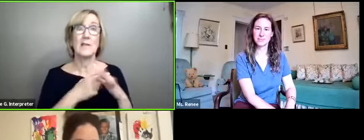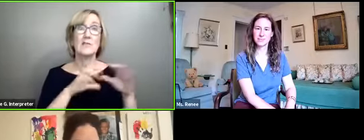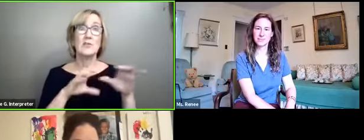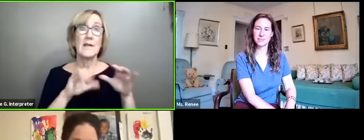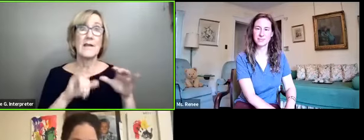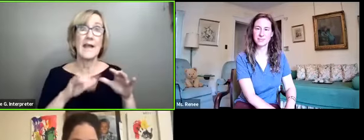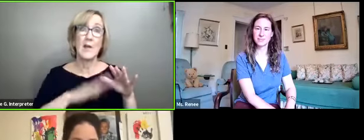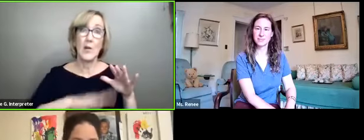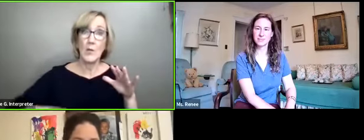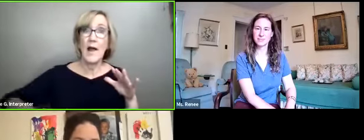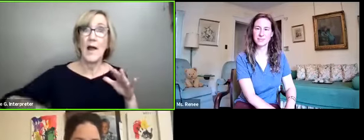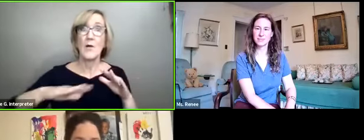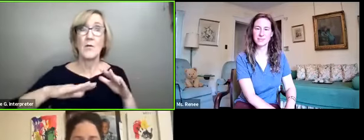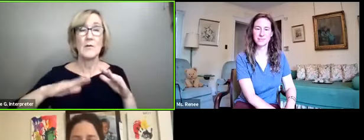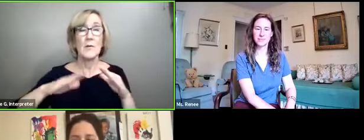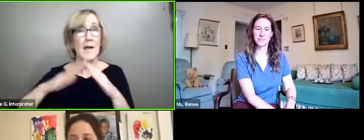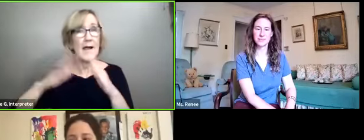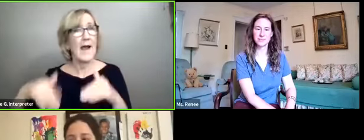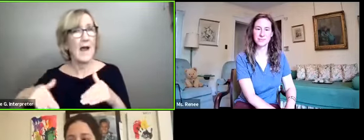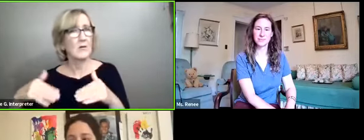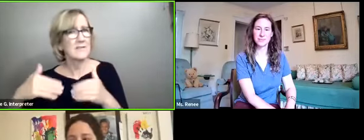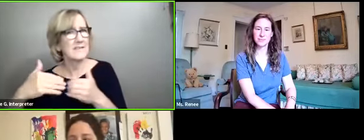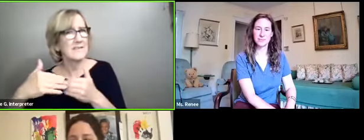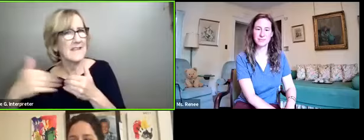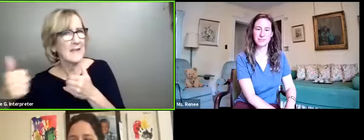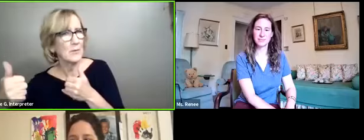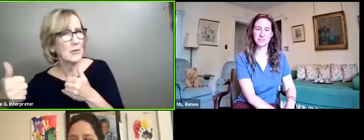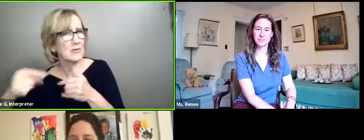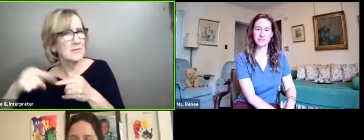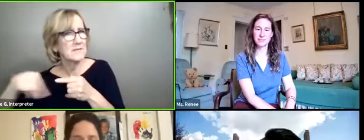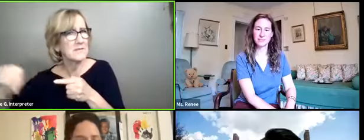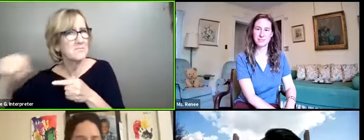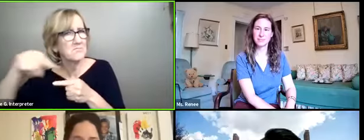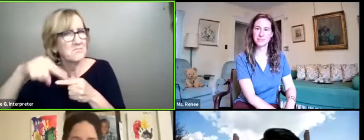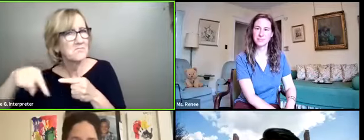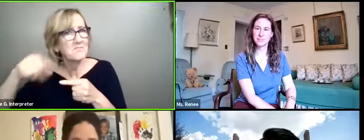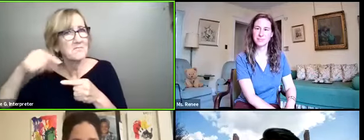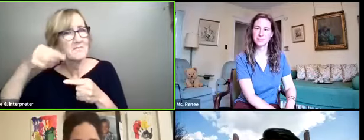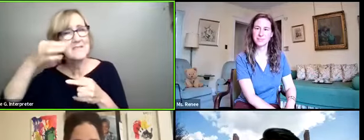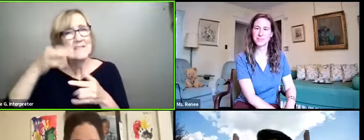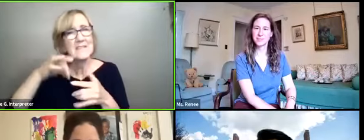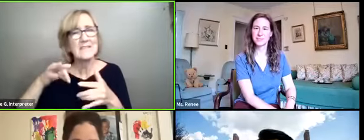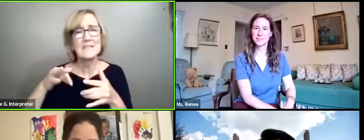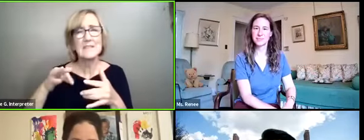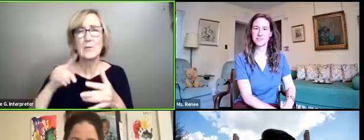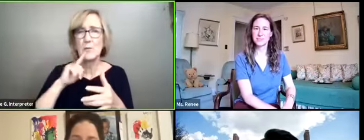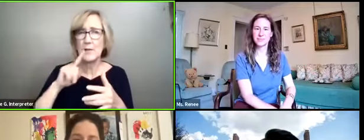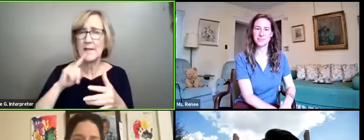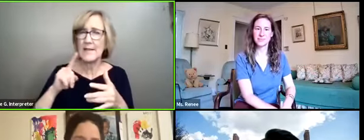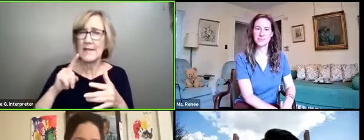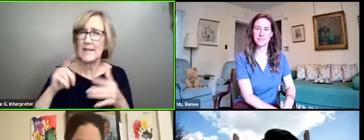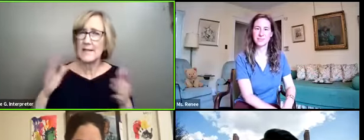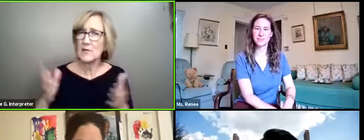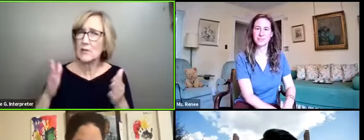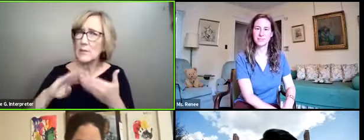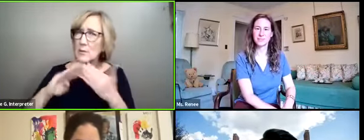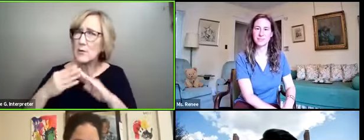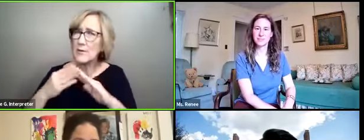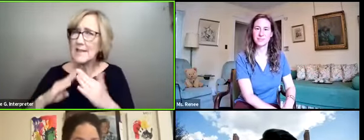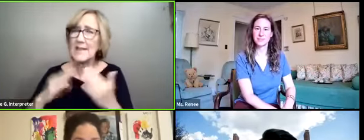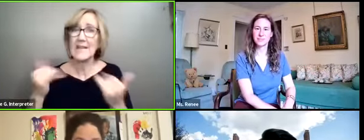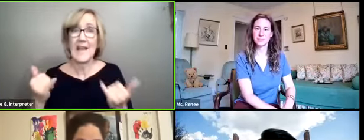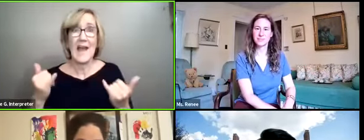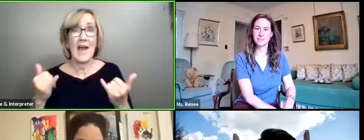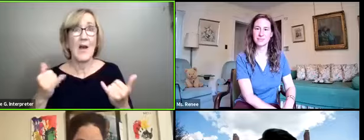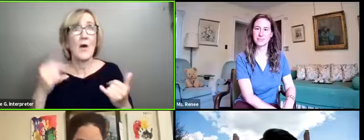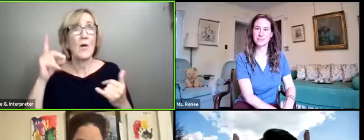around my house at other people's houses and just building up that community part of it. And then now it's turned into a thing where we